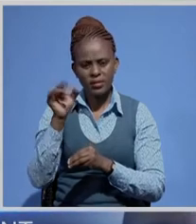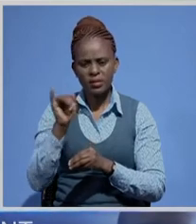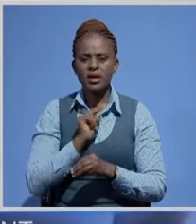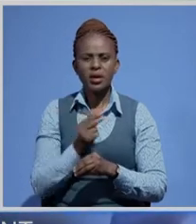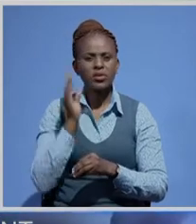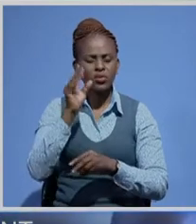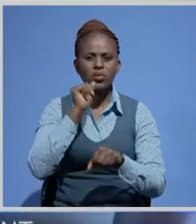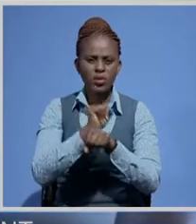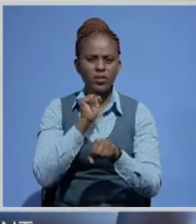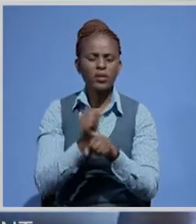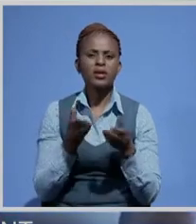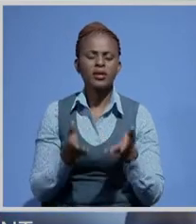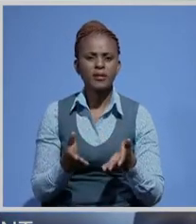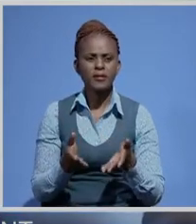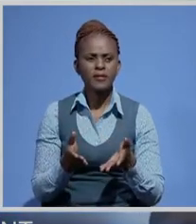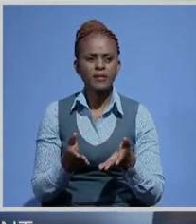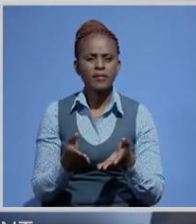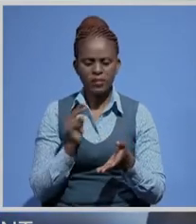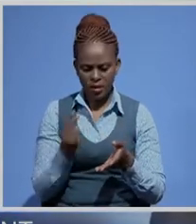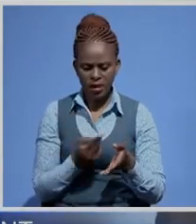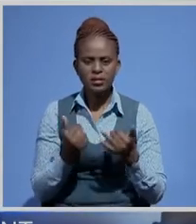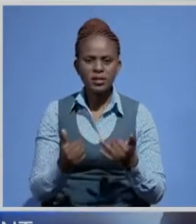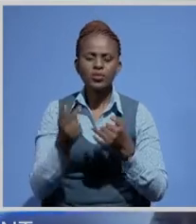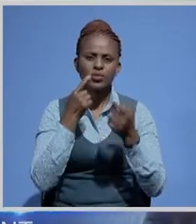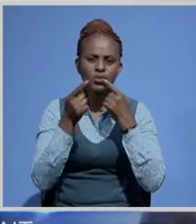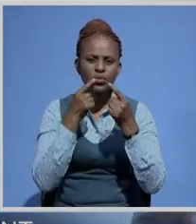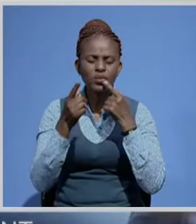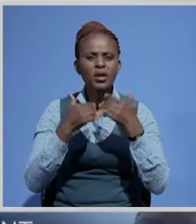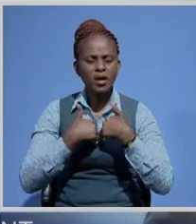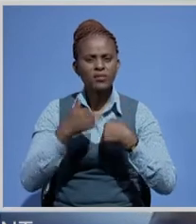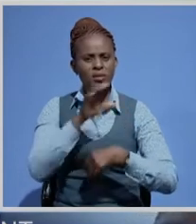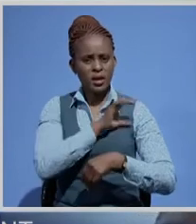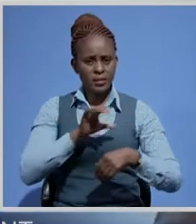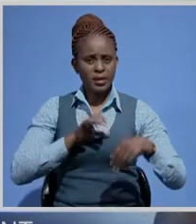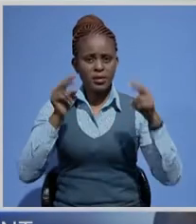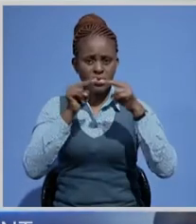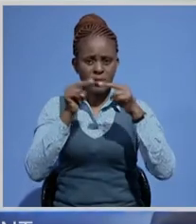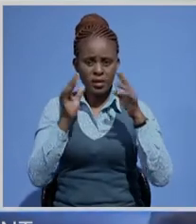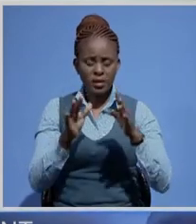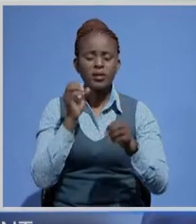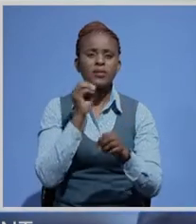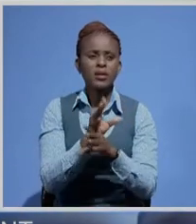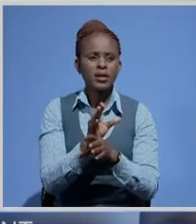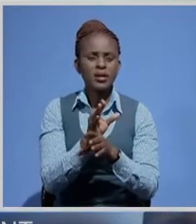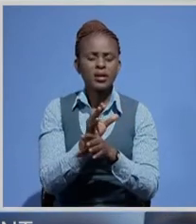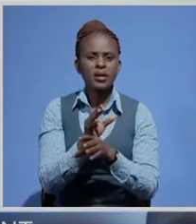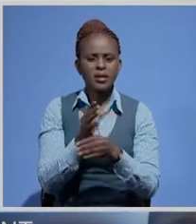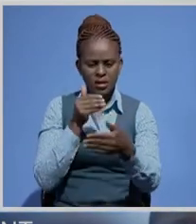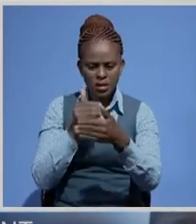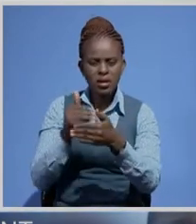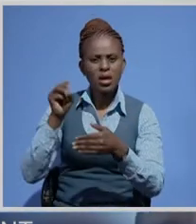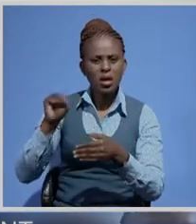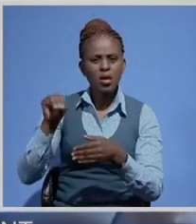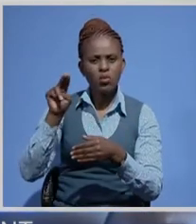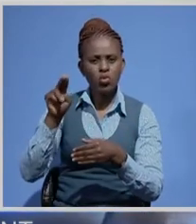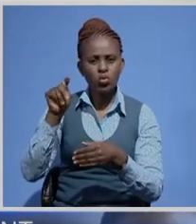Of note also is that as we speak, a contractor is on site near the arena, Mtomboko Arena,